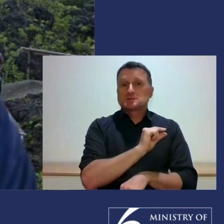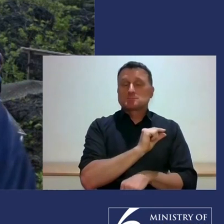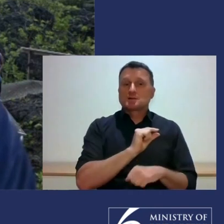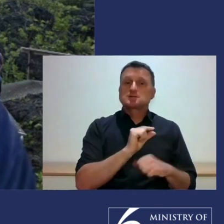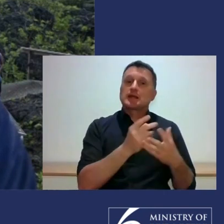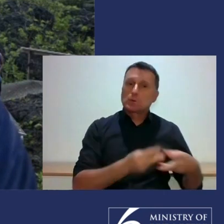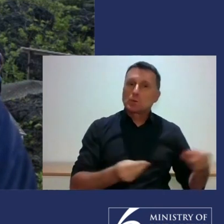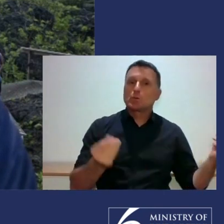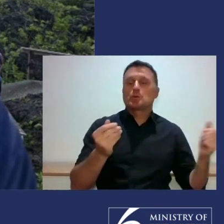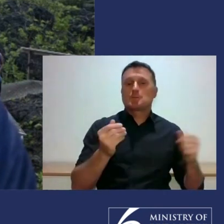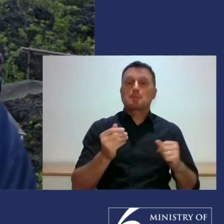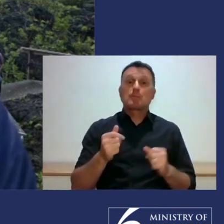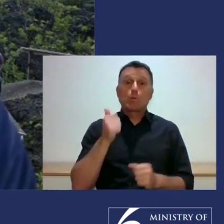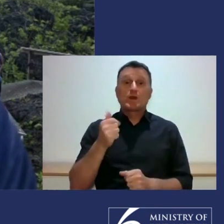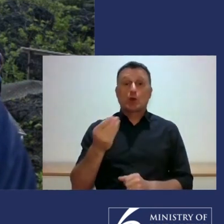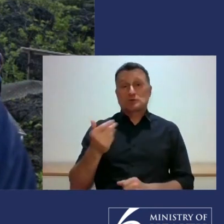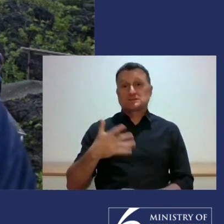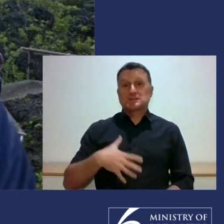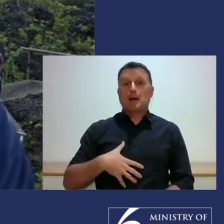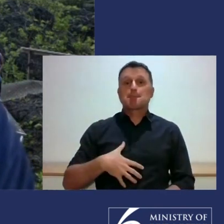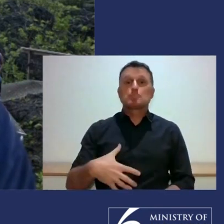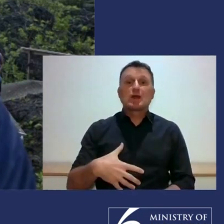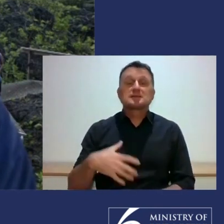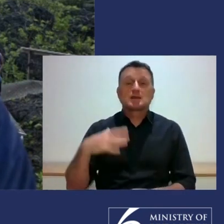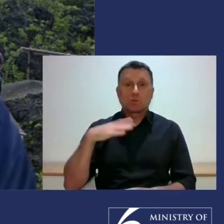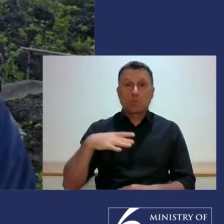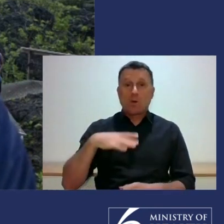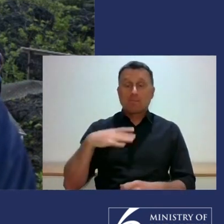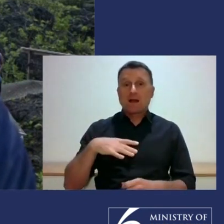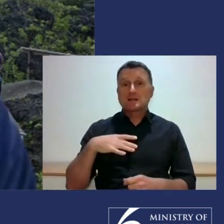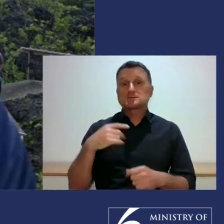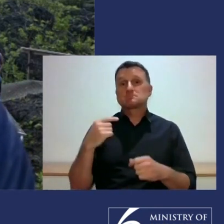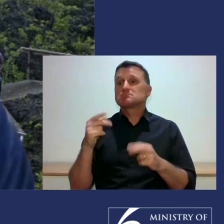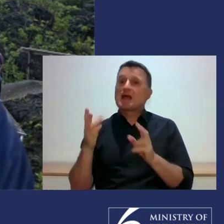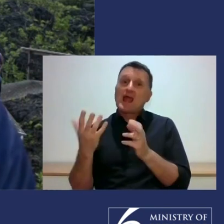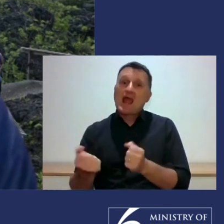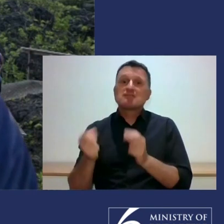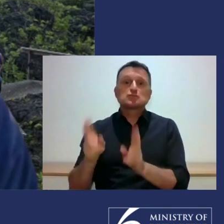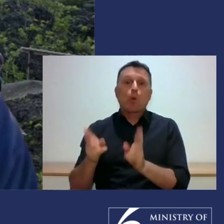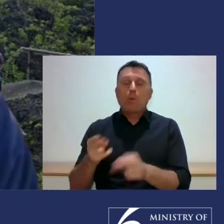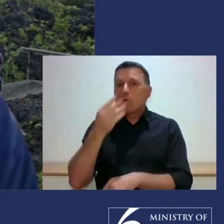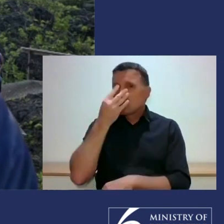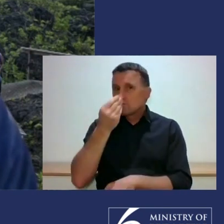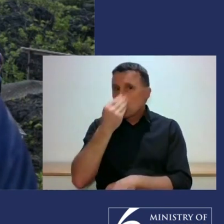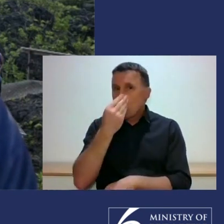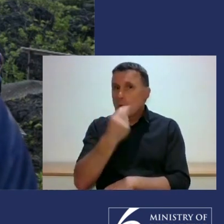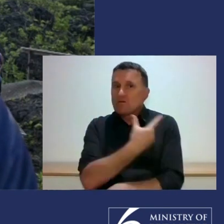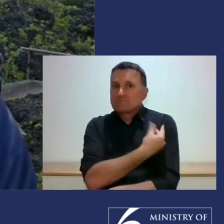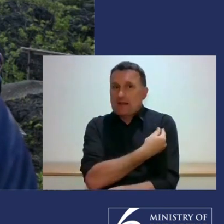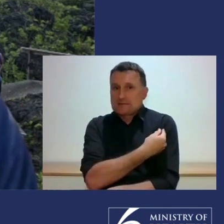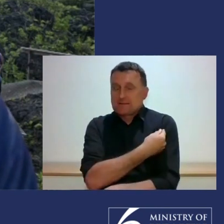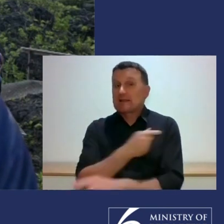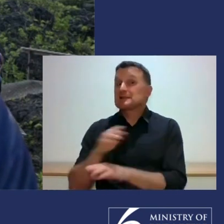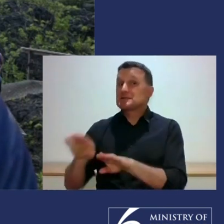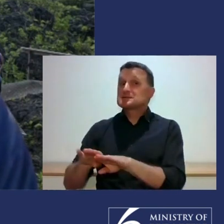pregnancy, women, they know they do have the pertussis vaccination and they do have the flu vaccines, you know, and those kind of mild side effects is very similar